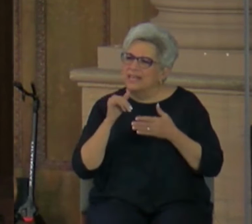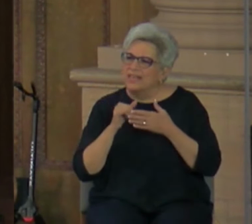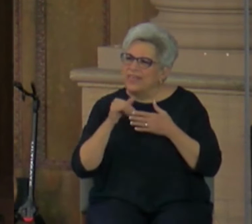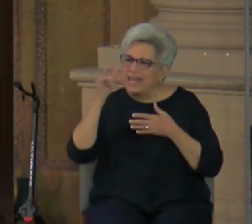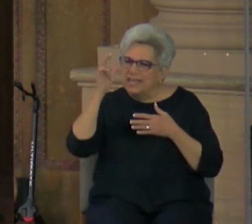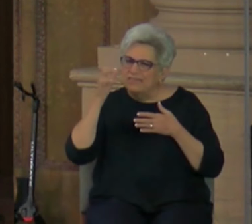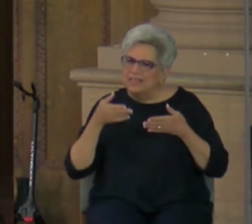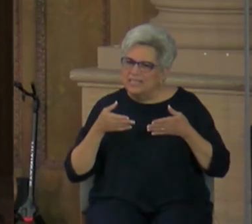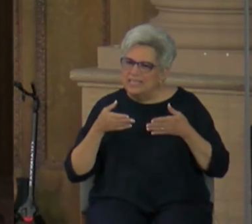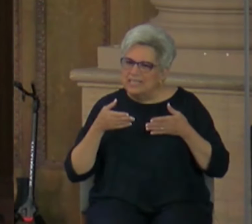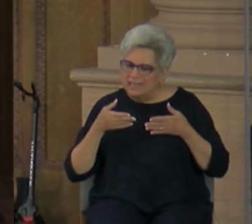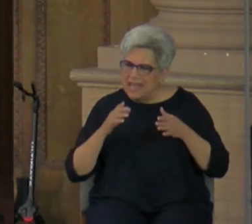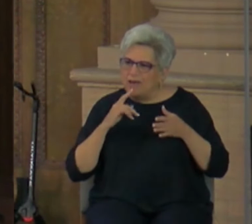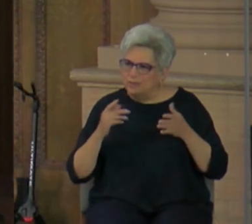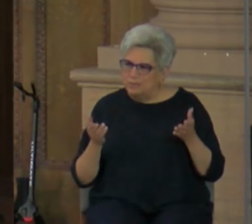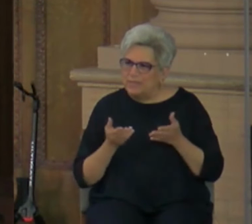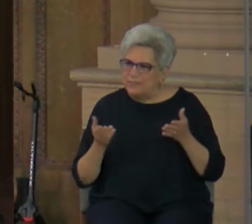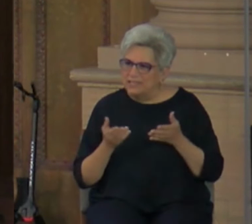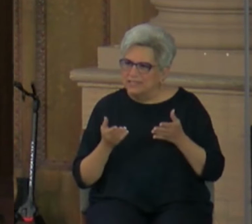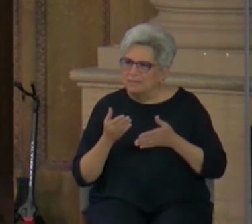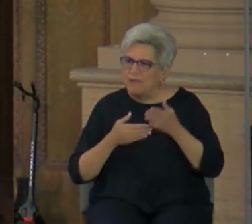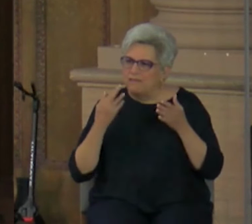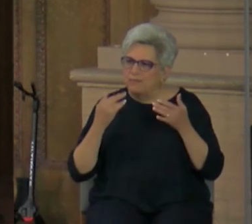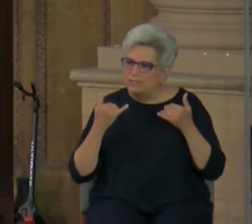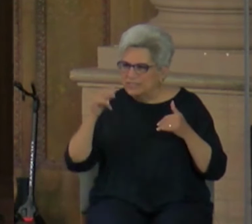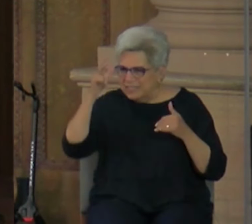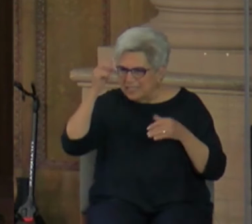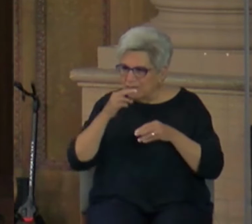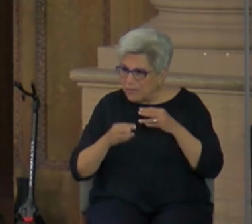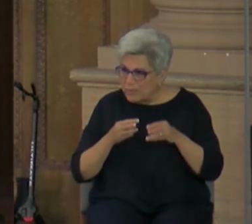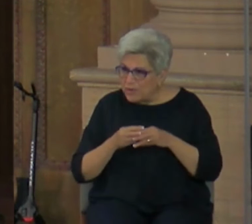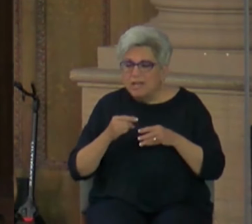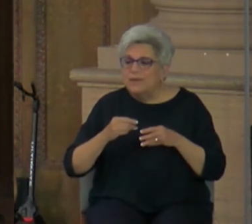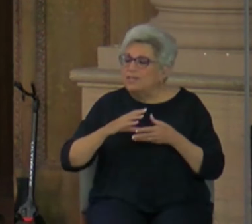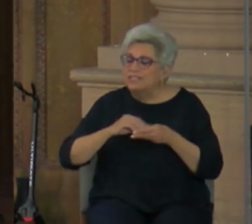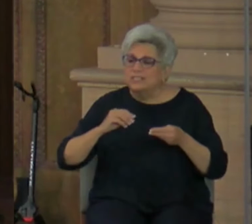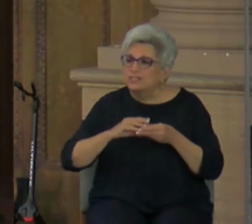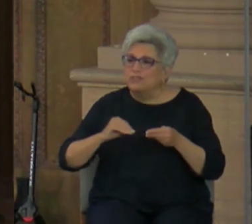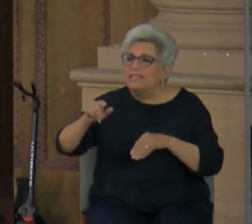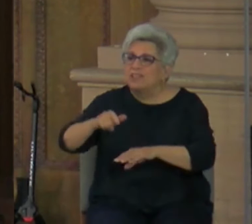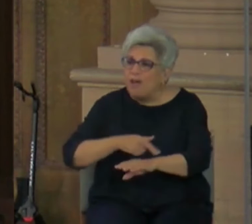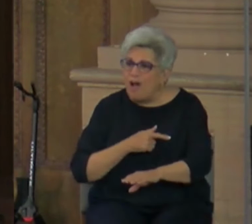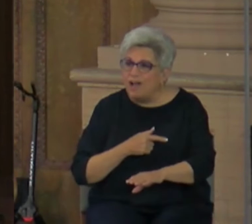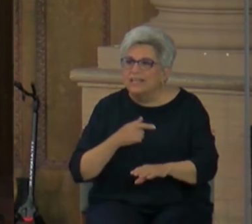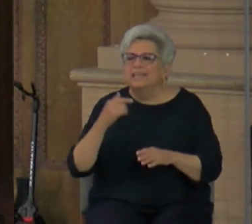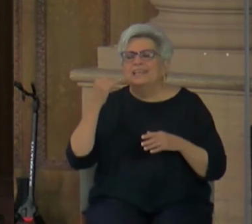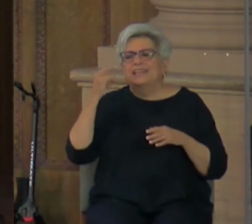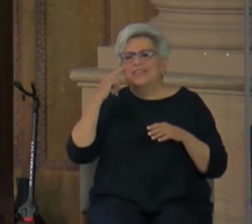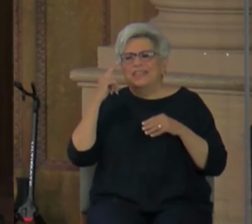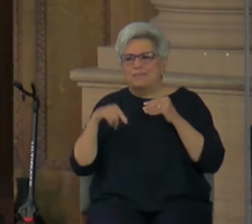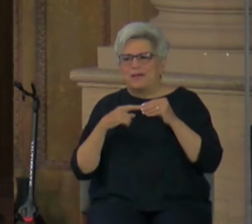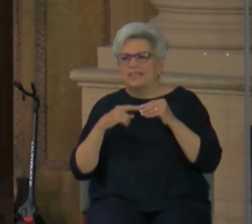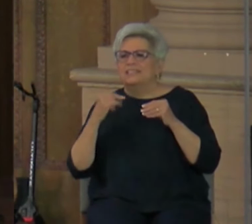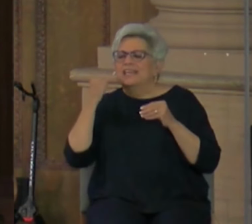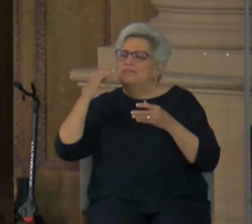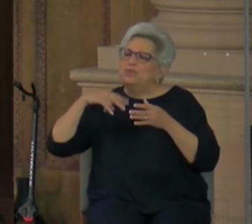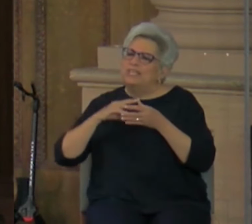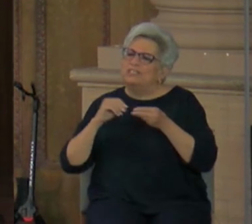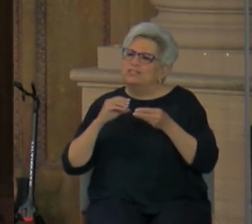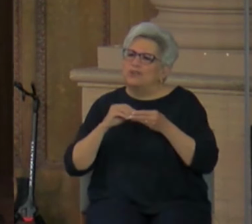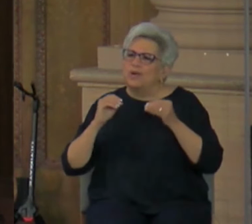a partial reason that there is still evil in the world. Because a story that doesn't have any obstacles to overcome,